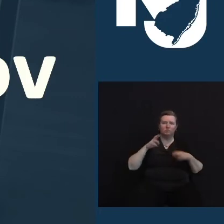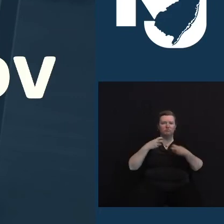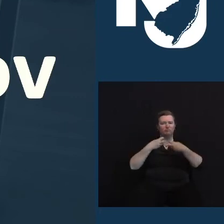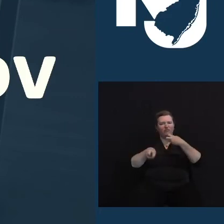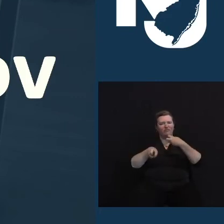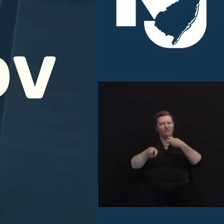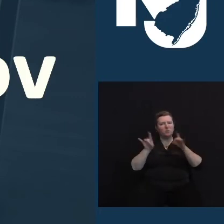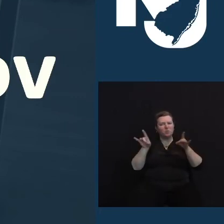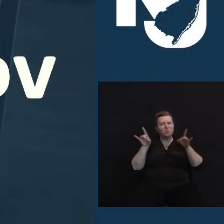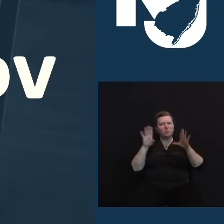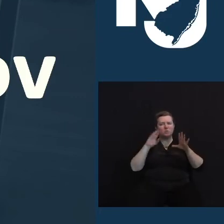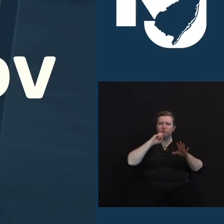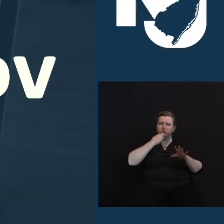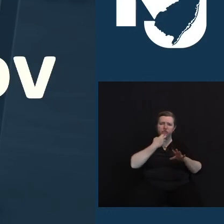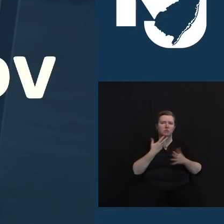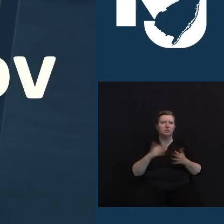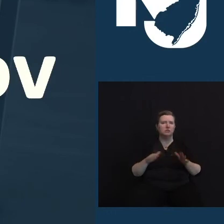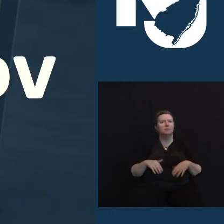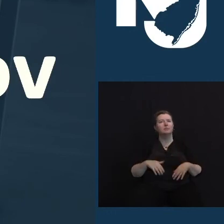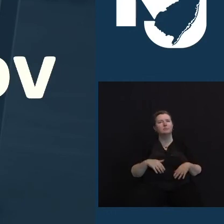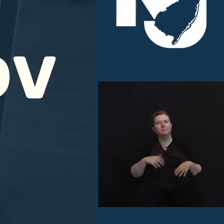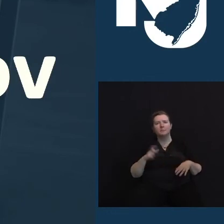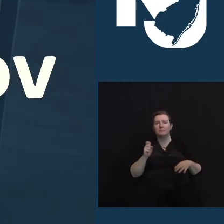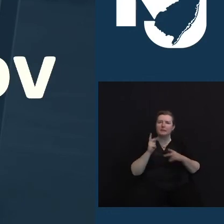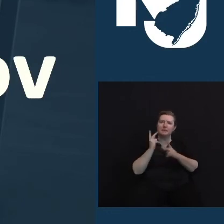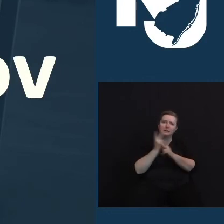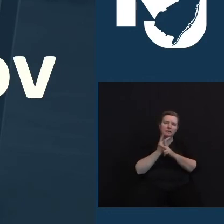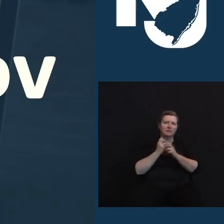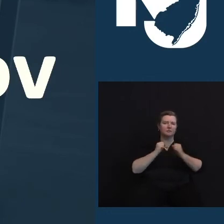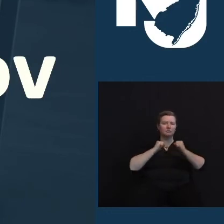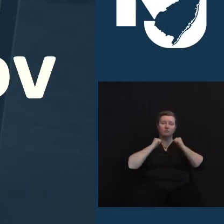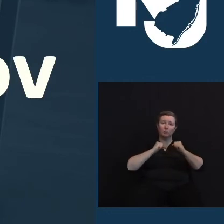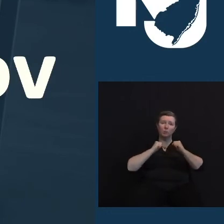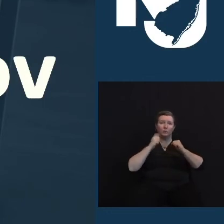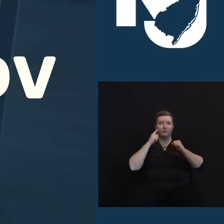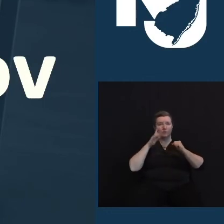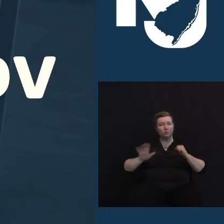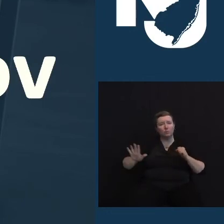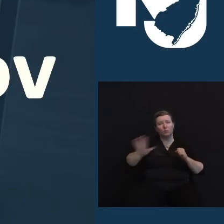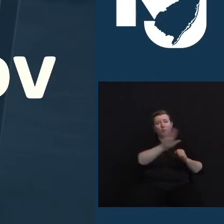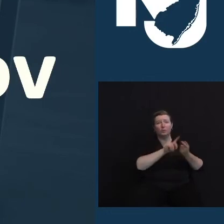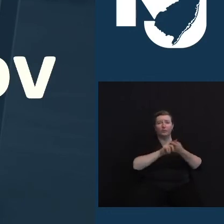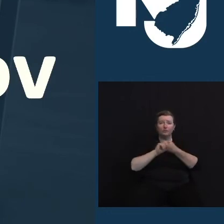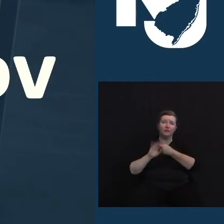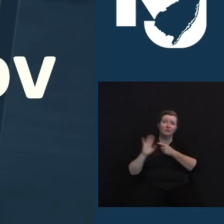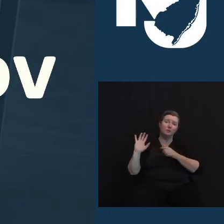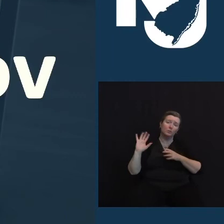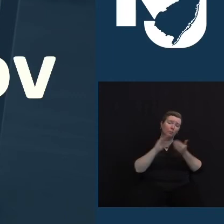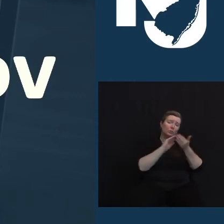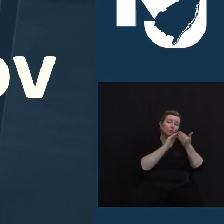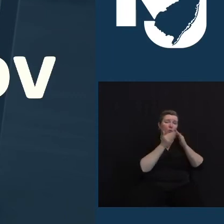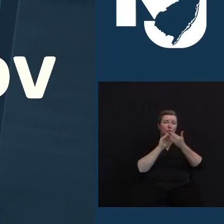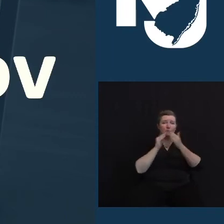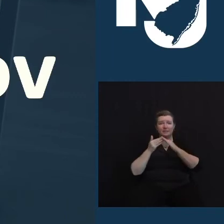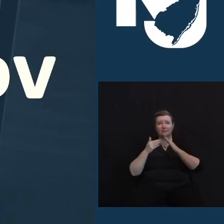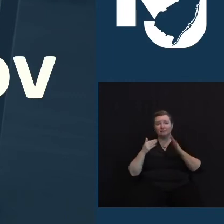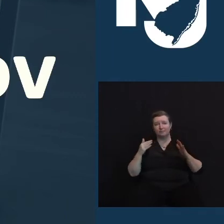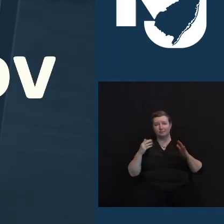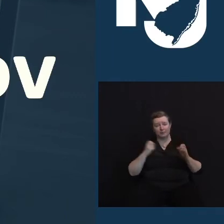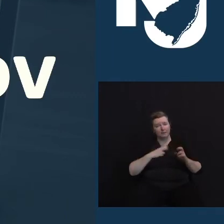know. So we need to keep strong for our friends and communities and in honor of those we've lost. And as we do every day,